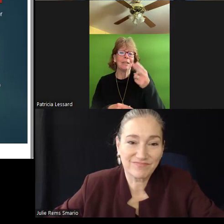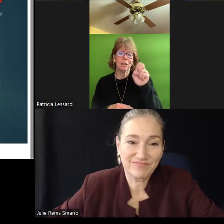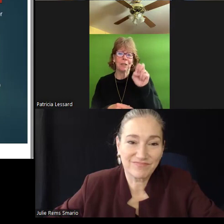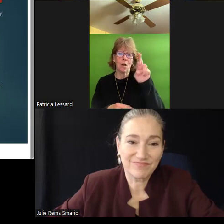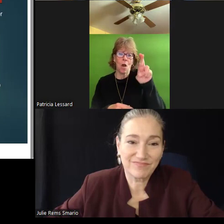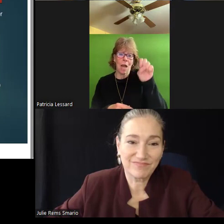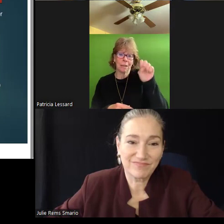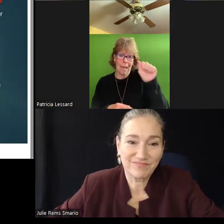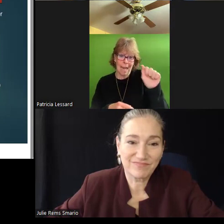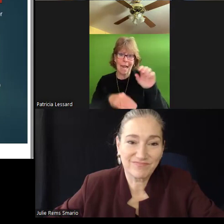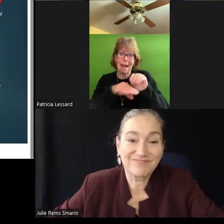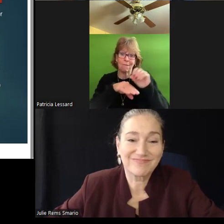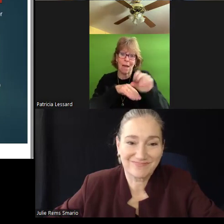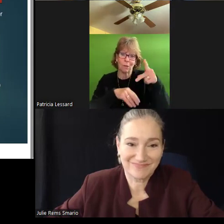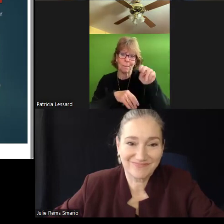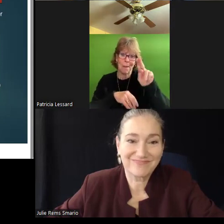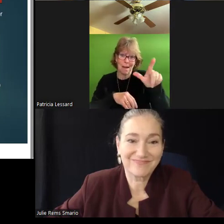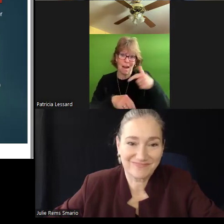HRSA advisory panel